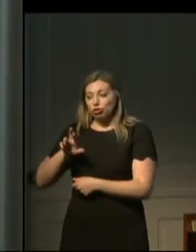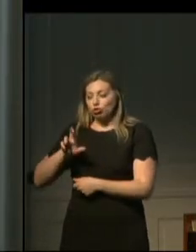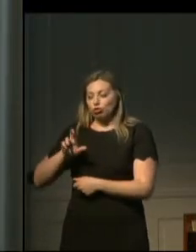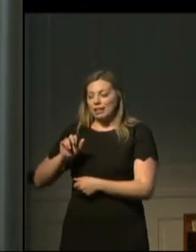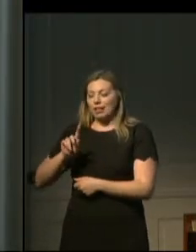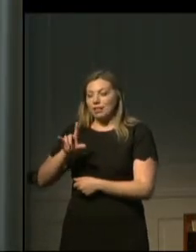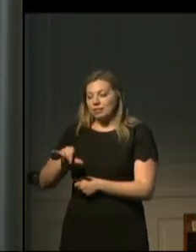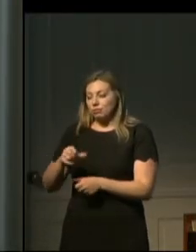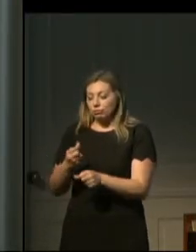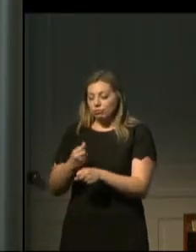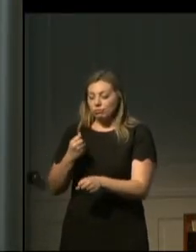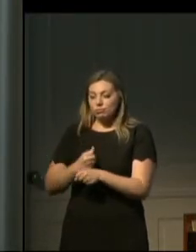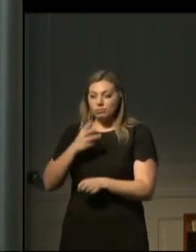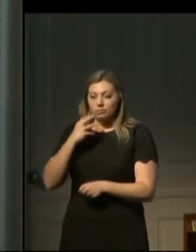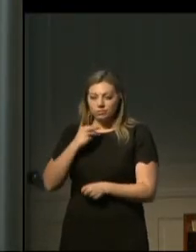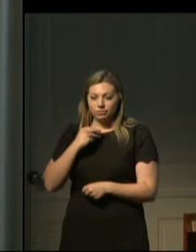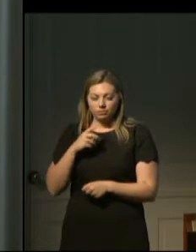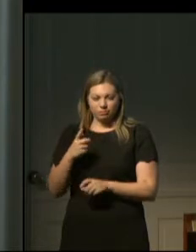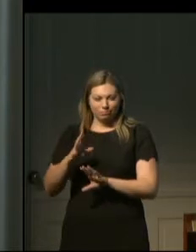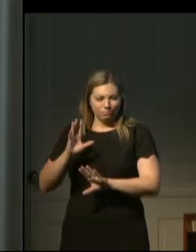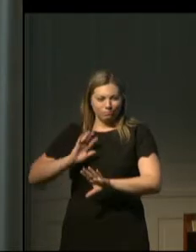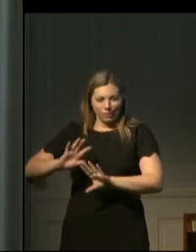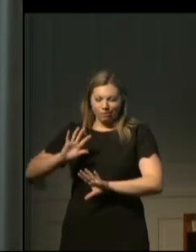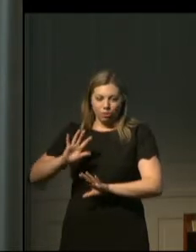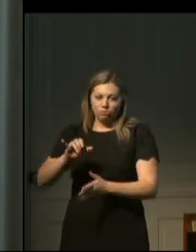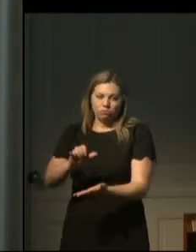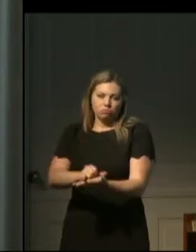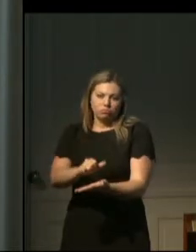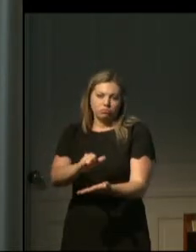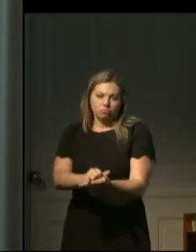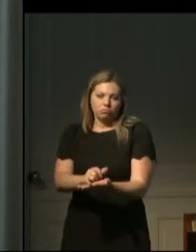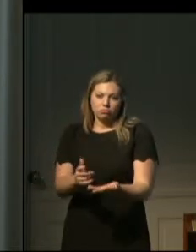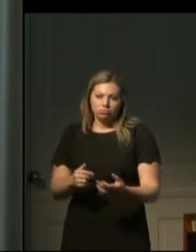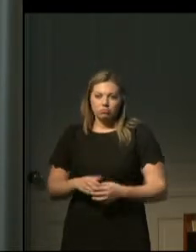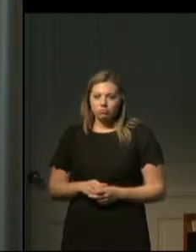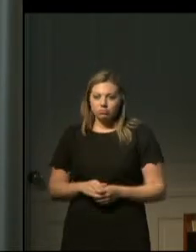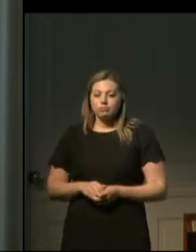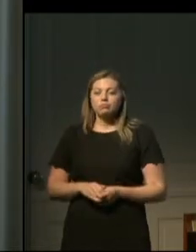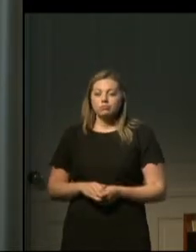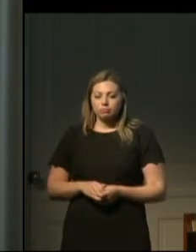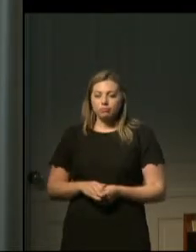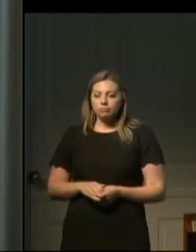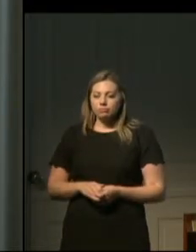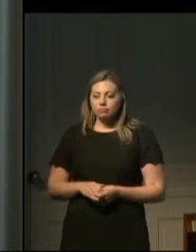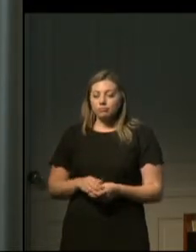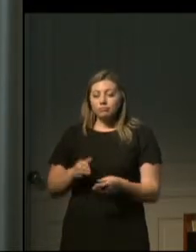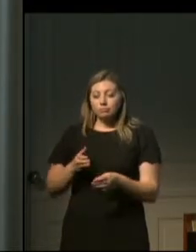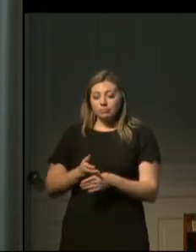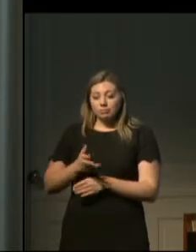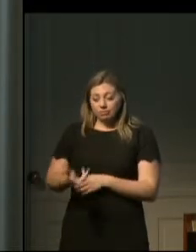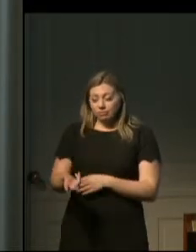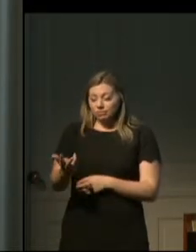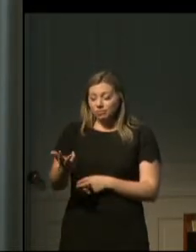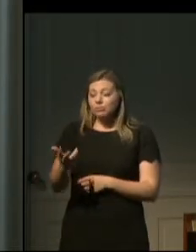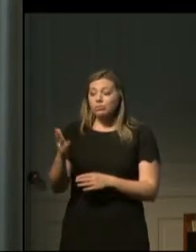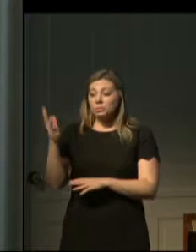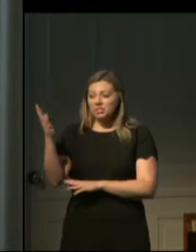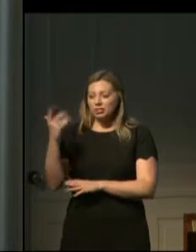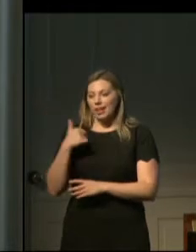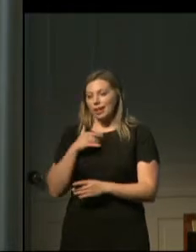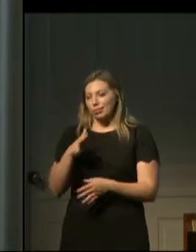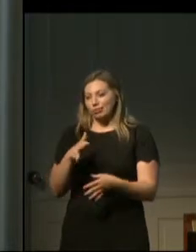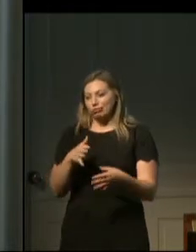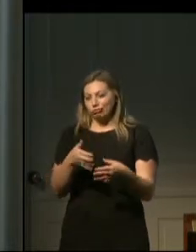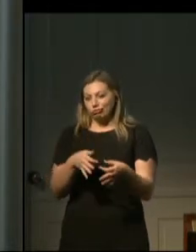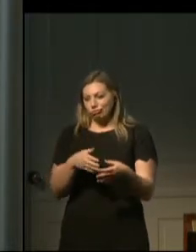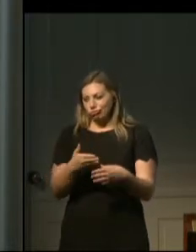create experiences that were previously impossible. After their three presentations, I'm going to show